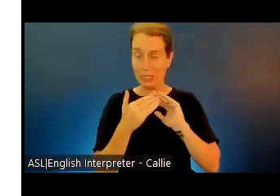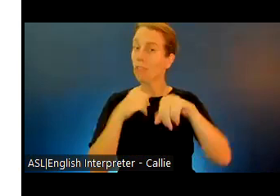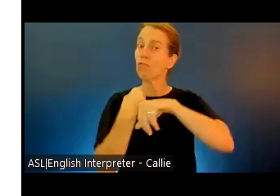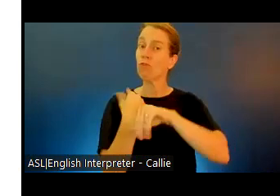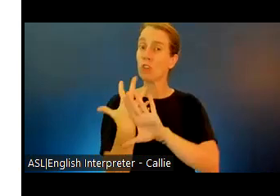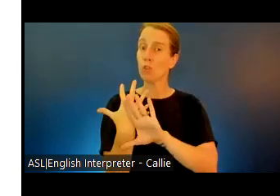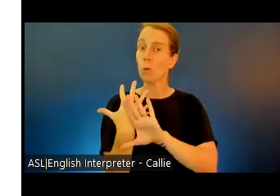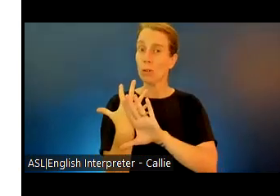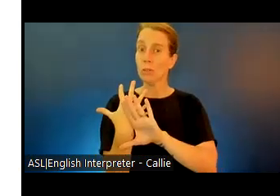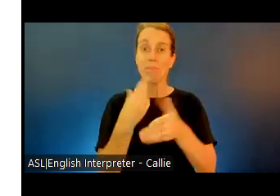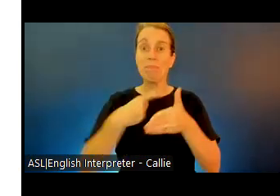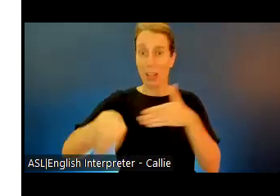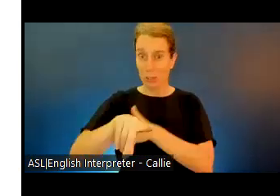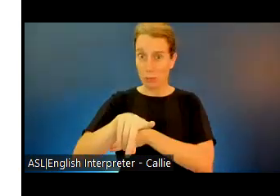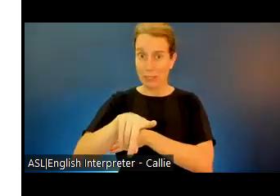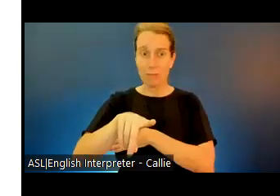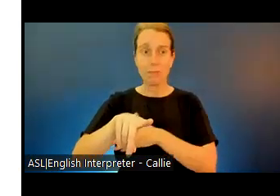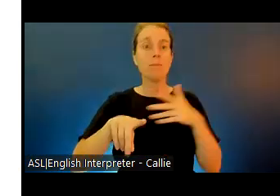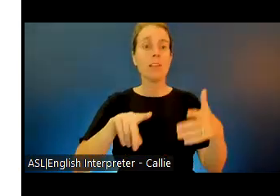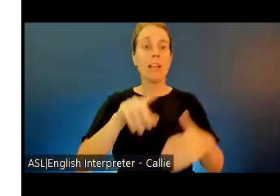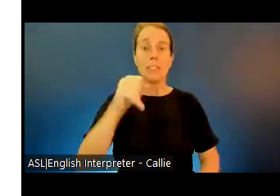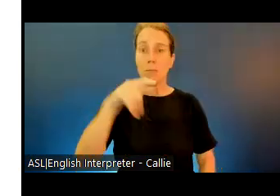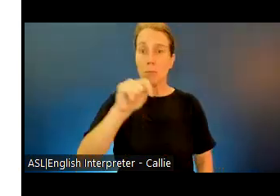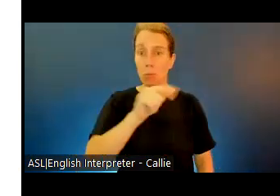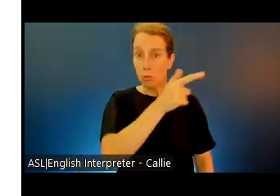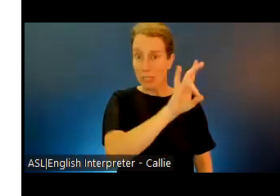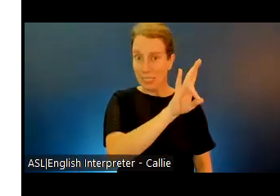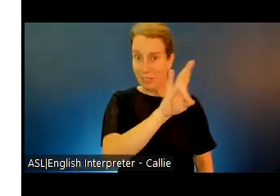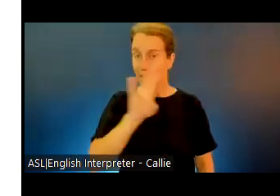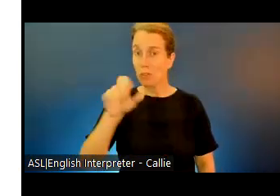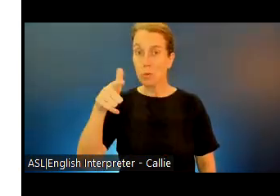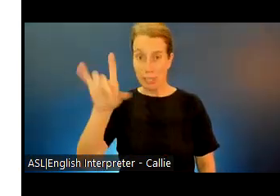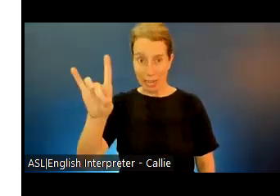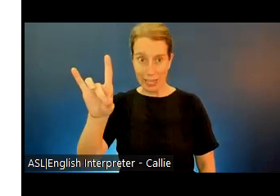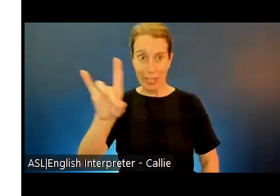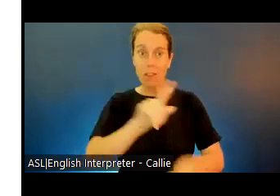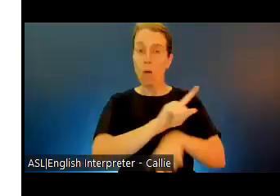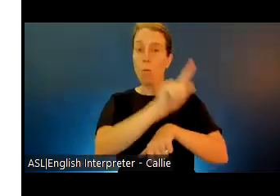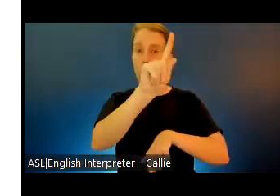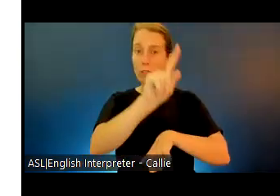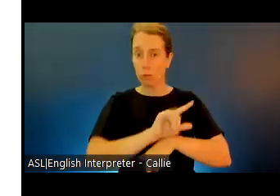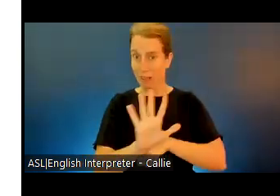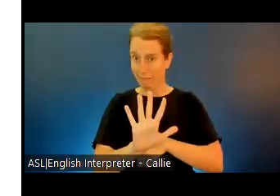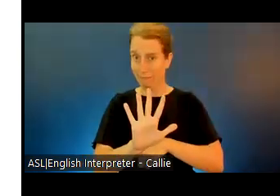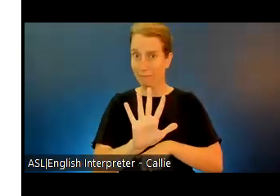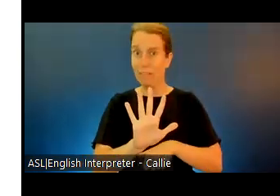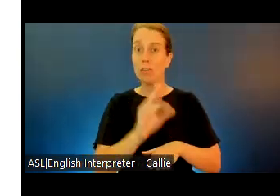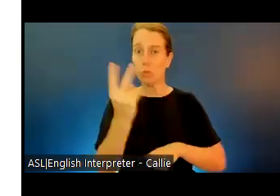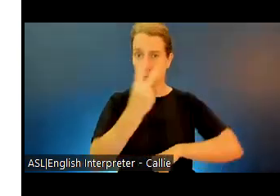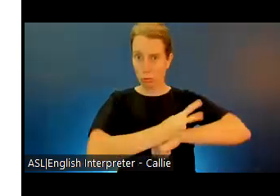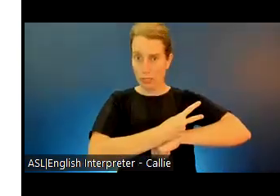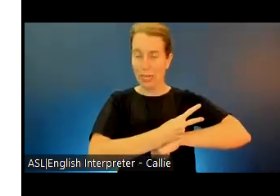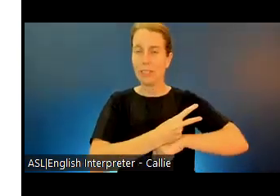1 to 5 p.m. on September 27th and September 28th. Much of those workshops will focus on